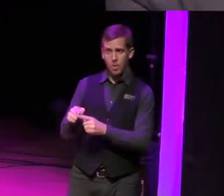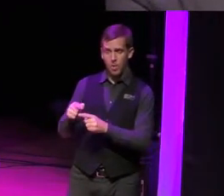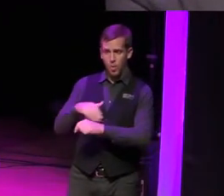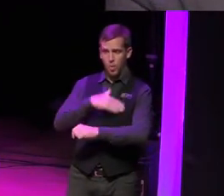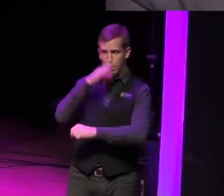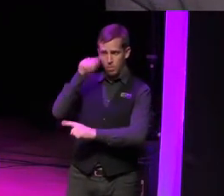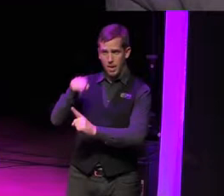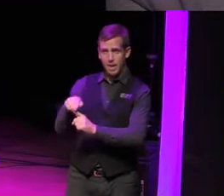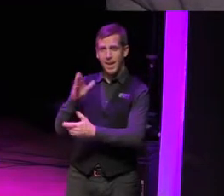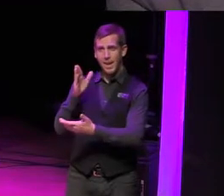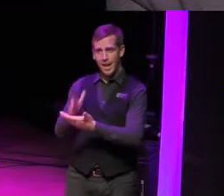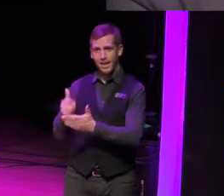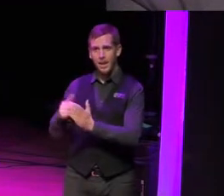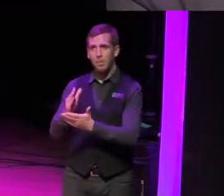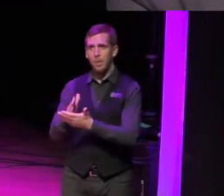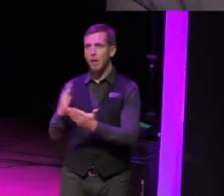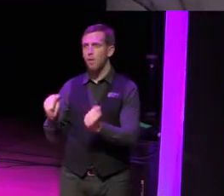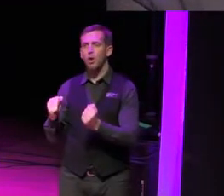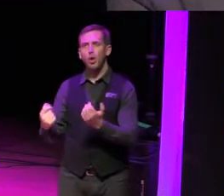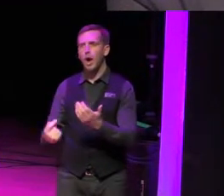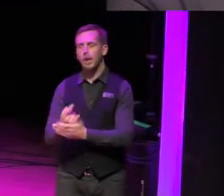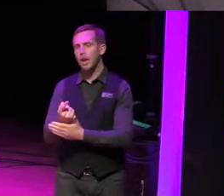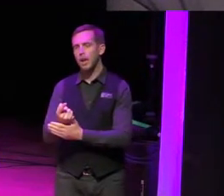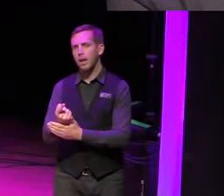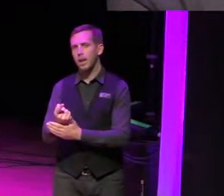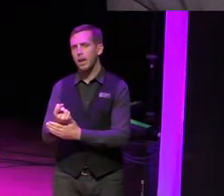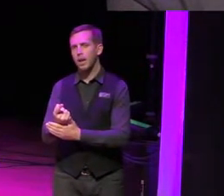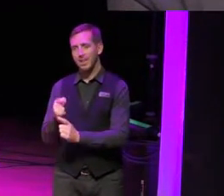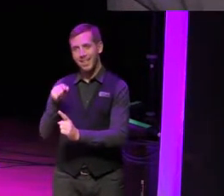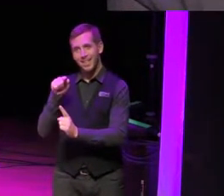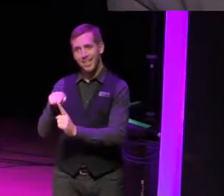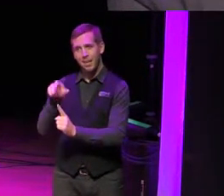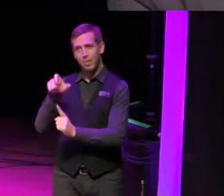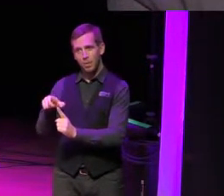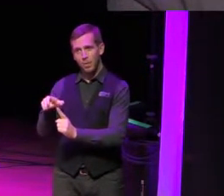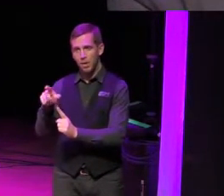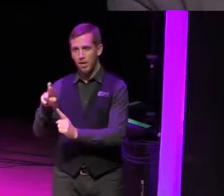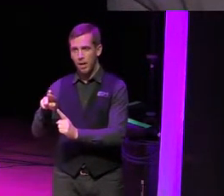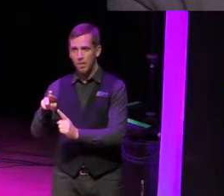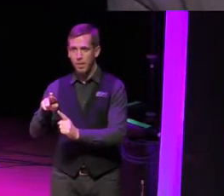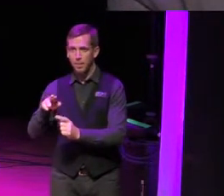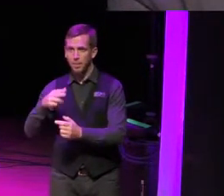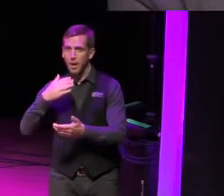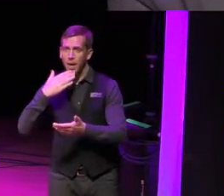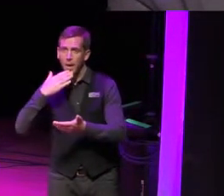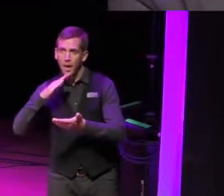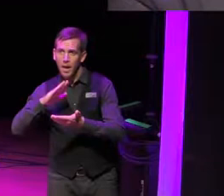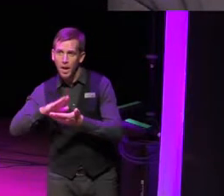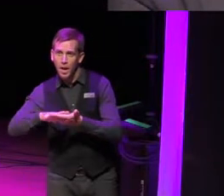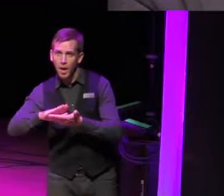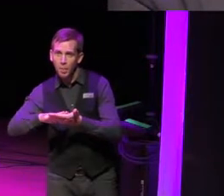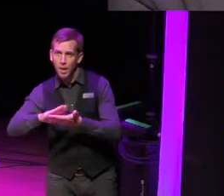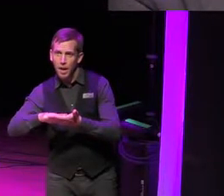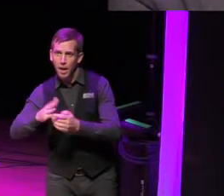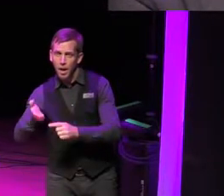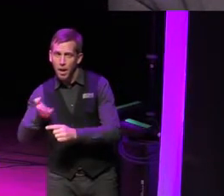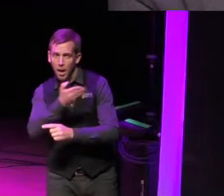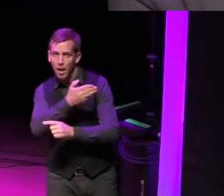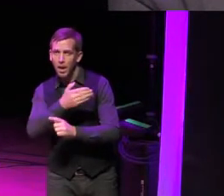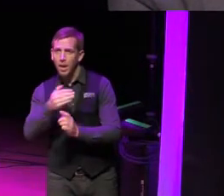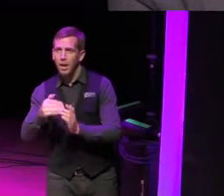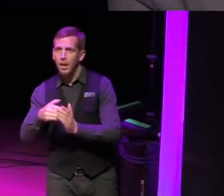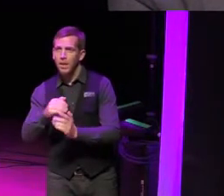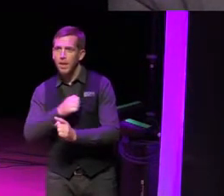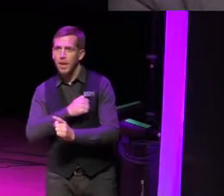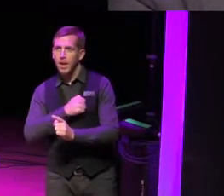If she or he decides that they want to recommend or to suggest what government should do, that's